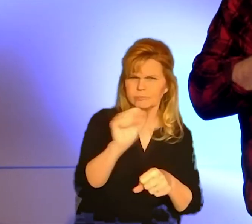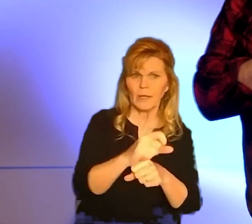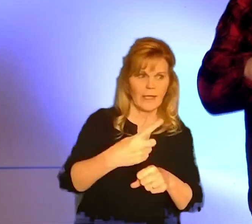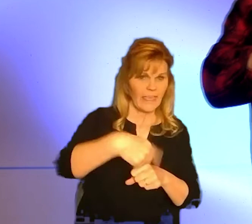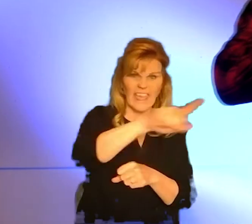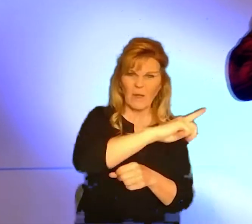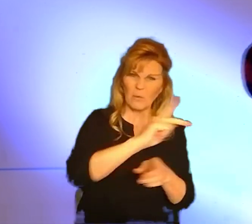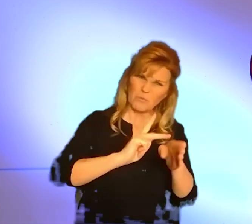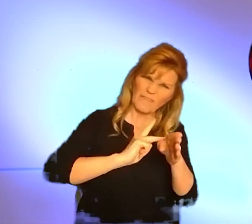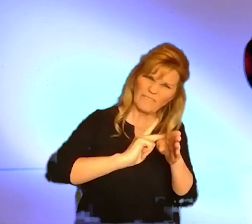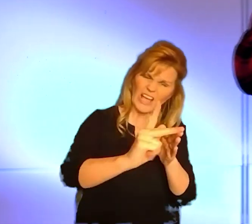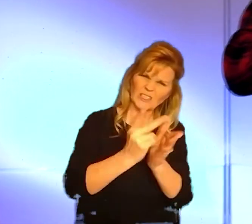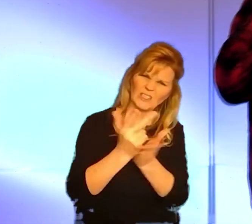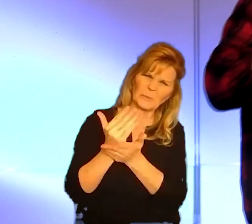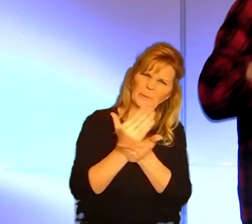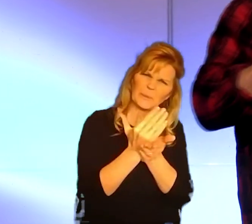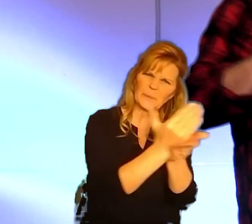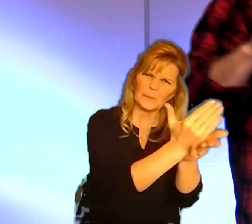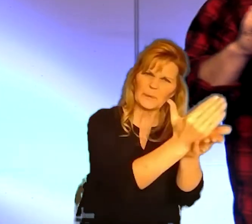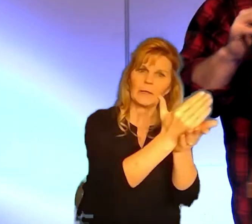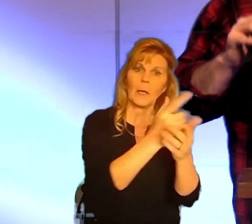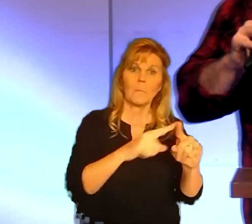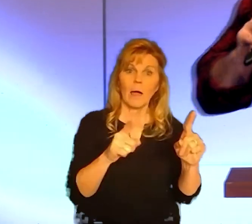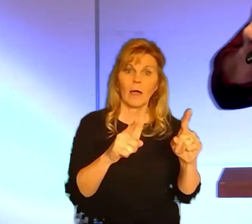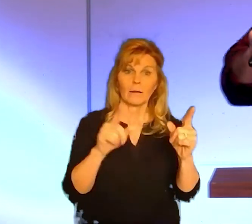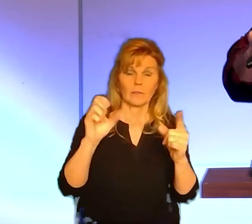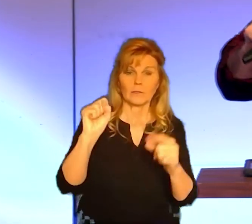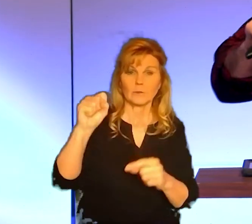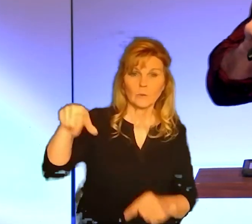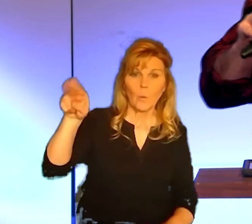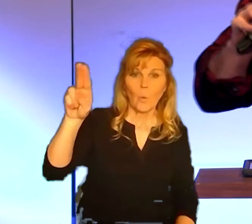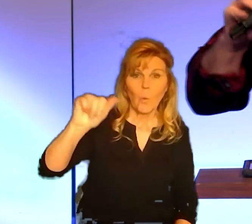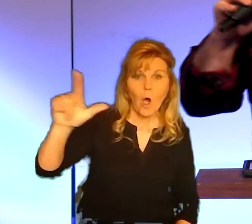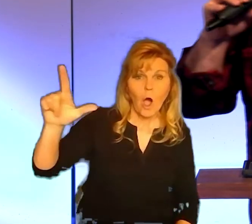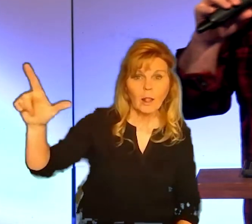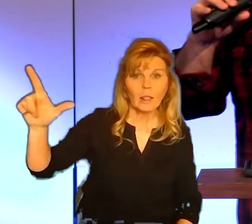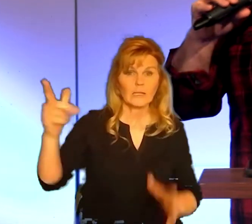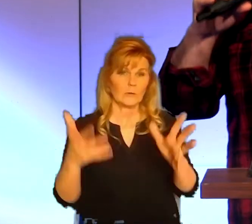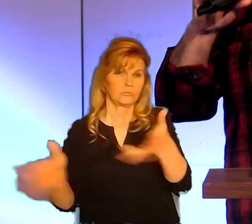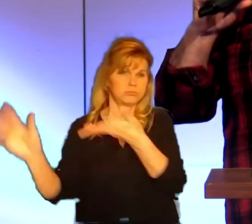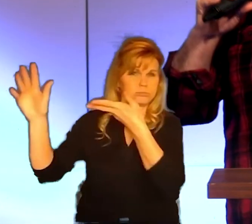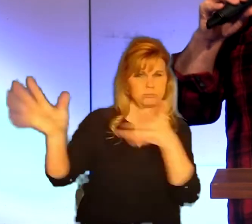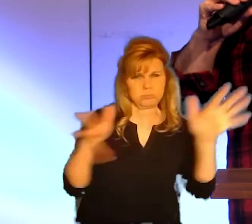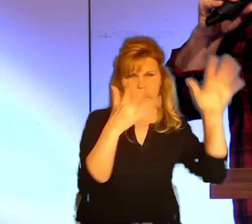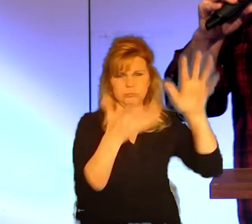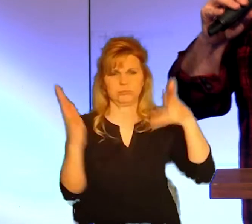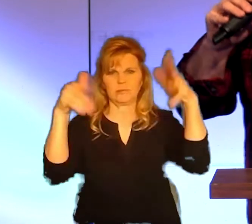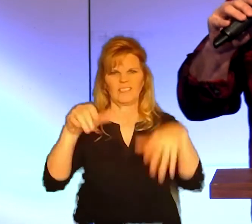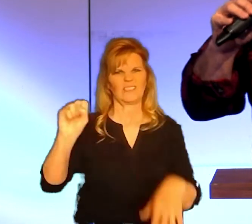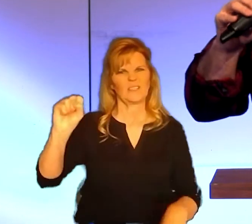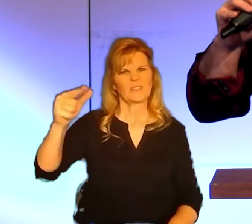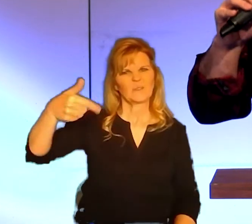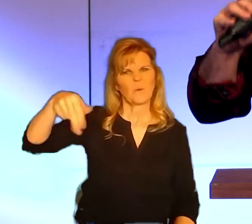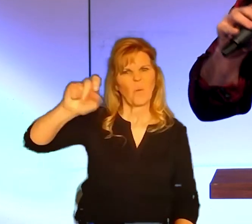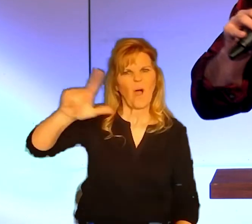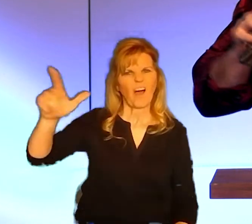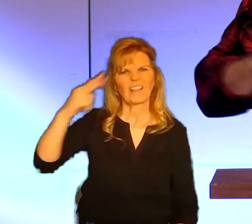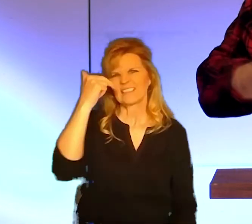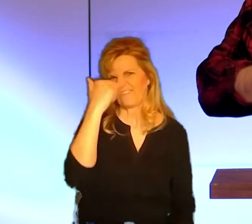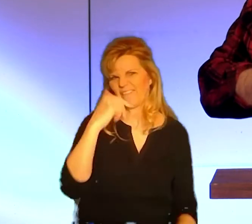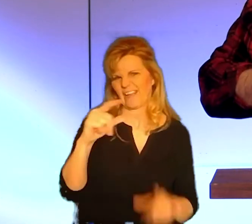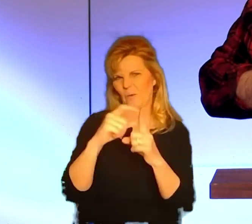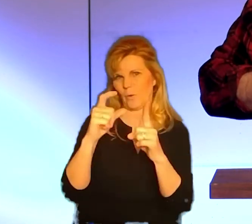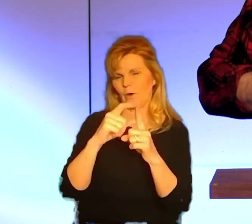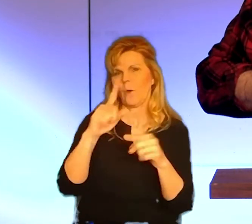professional sailors, but they didn't have an answer for the squall. What a funny word, right? I just think that's funny. Like, when was the last